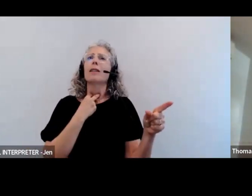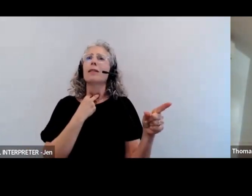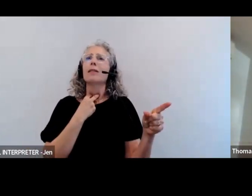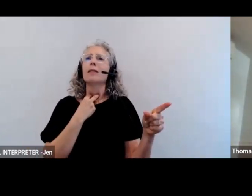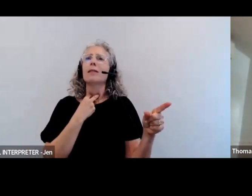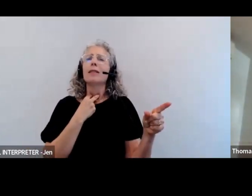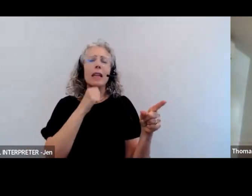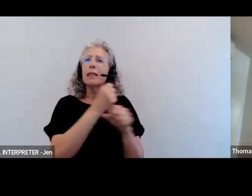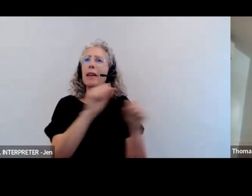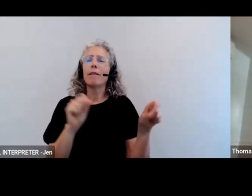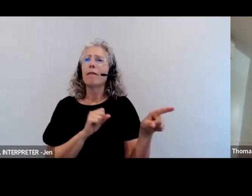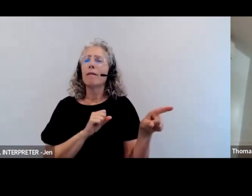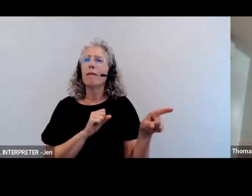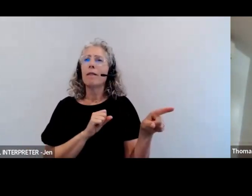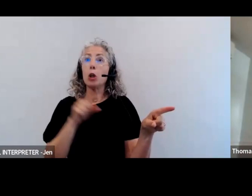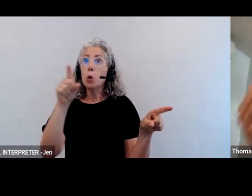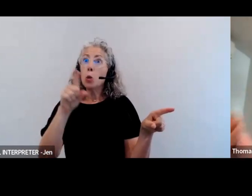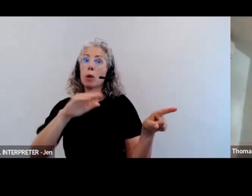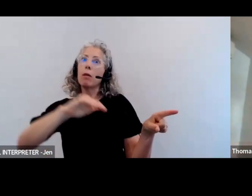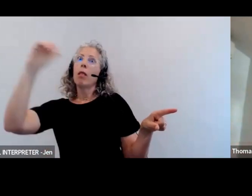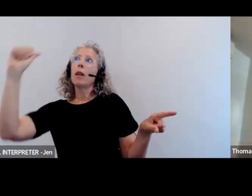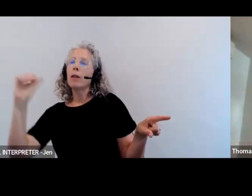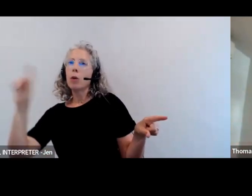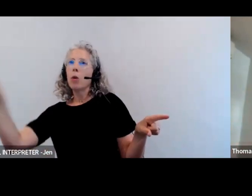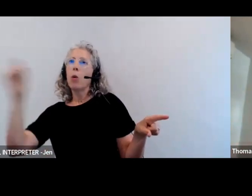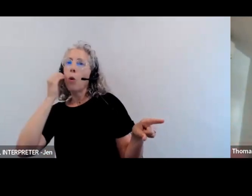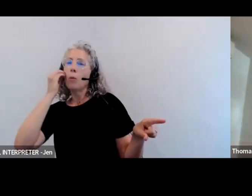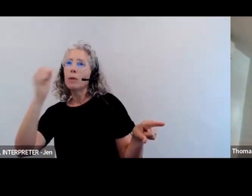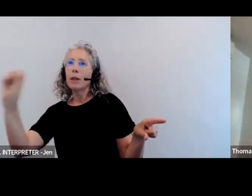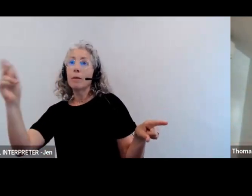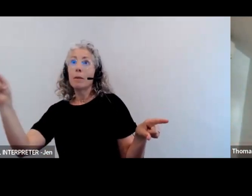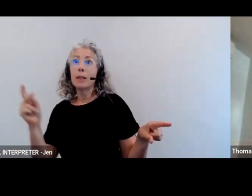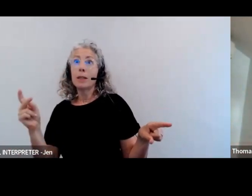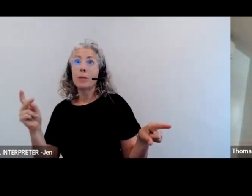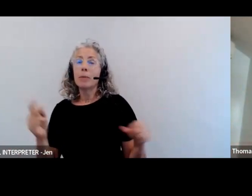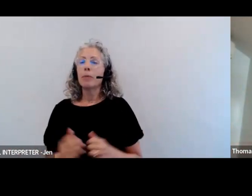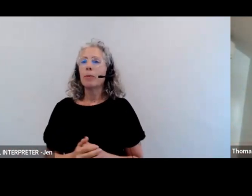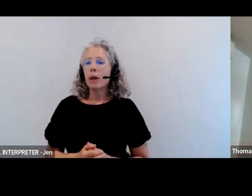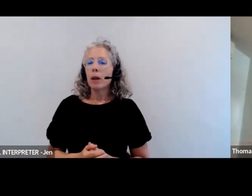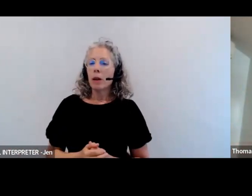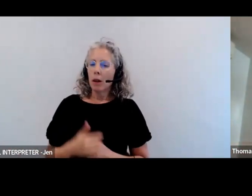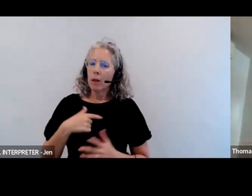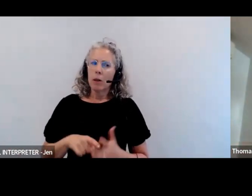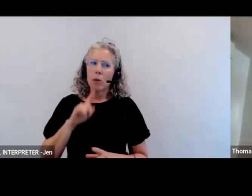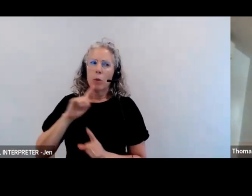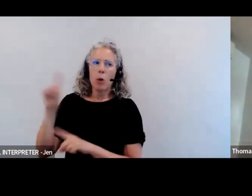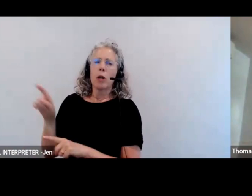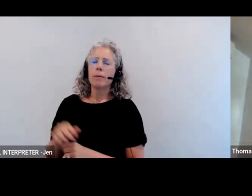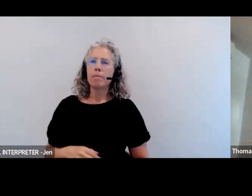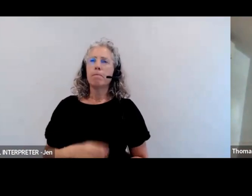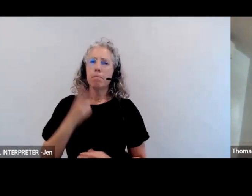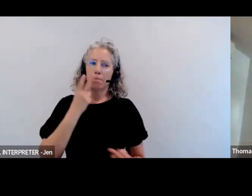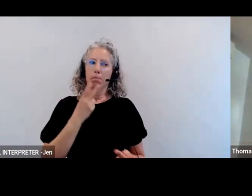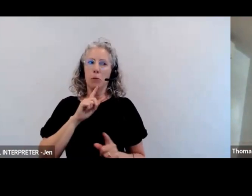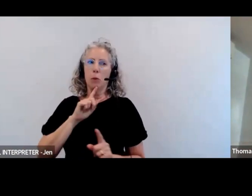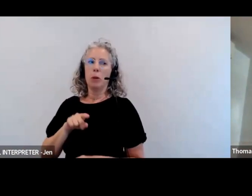never safe there. And so I started reporting what I saw there. And my initial